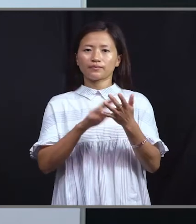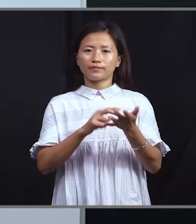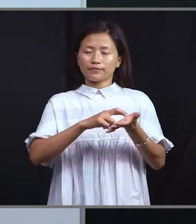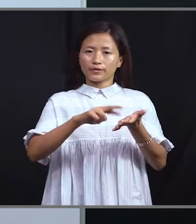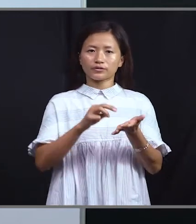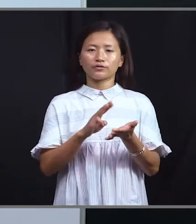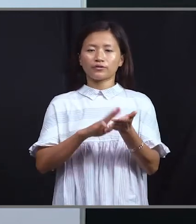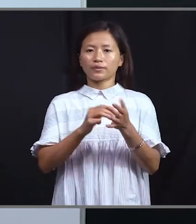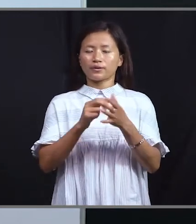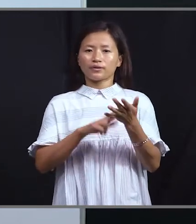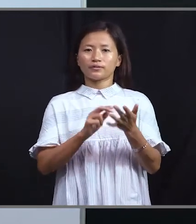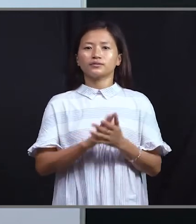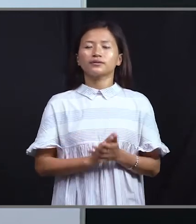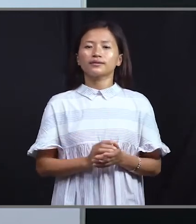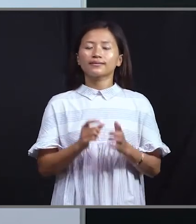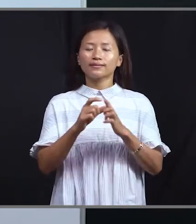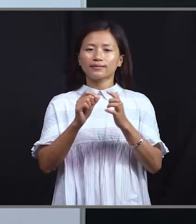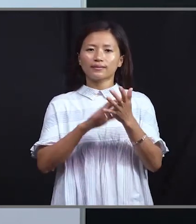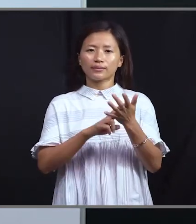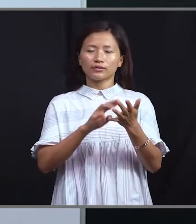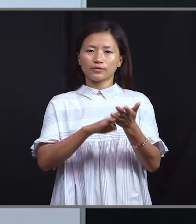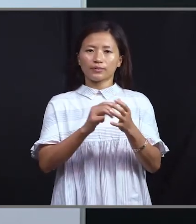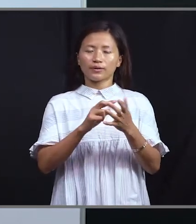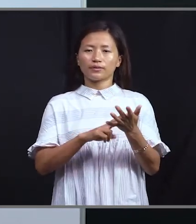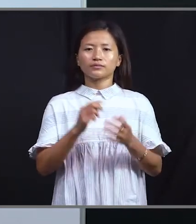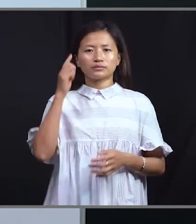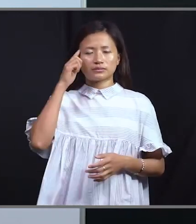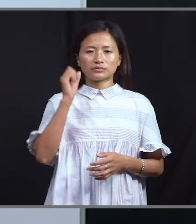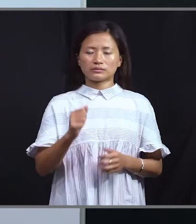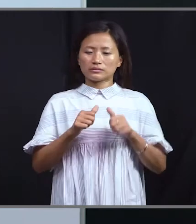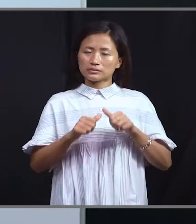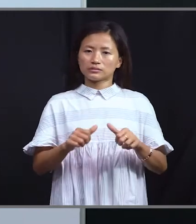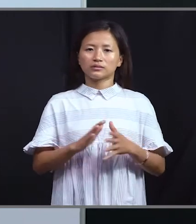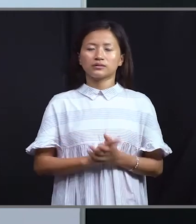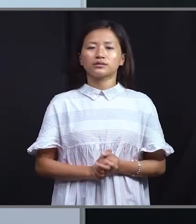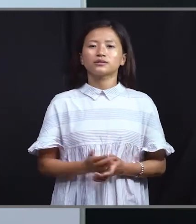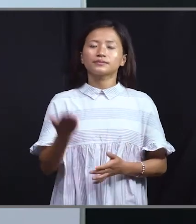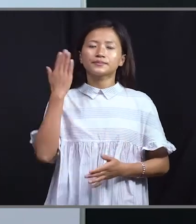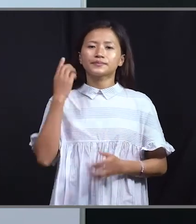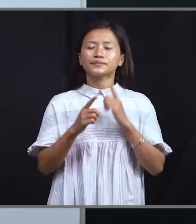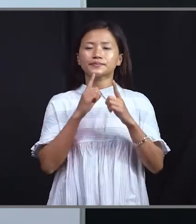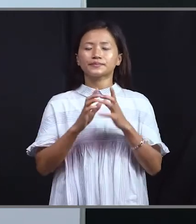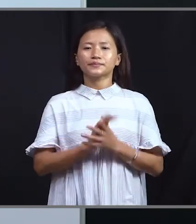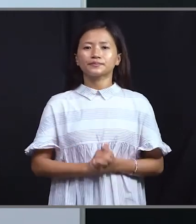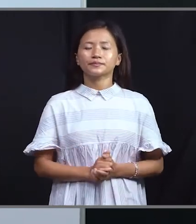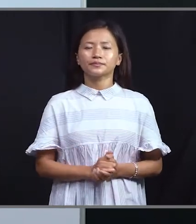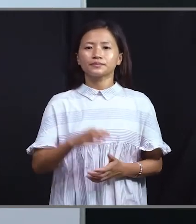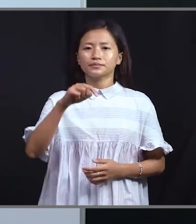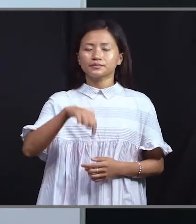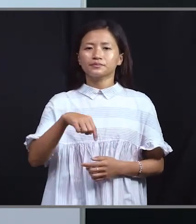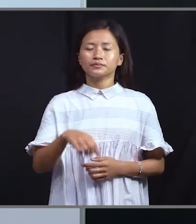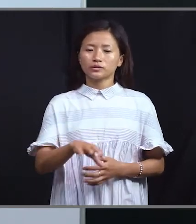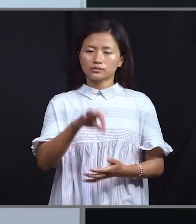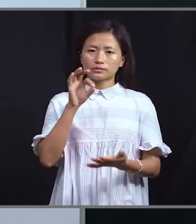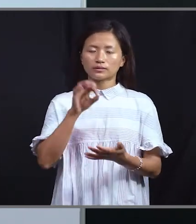management, and also the levels of management, isn't it? So I hope you still remember what we have discussed in our previous class. So today we will